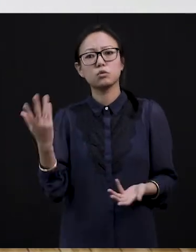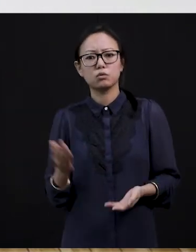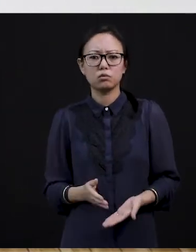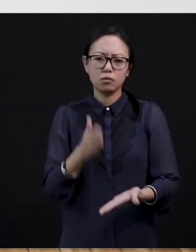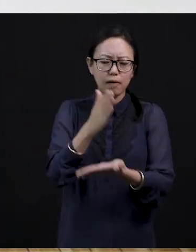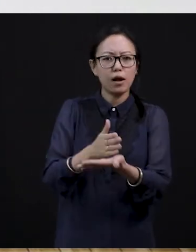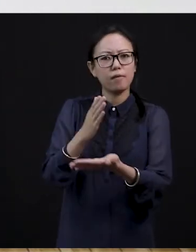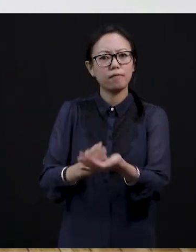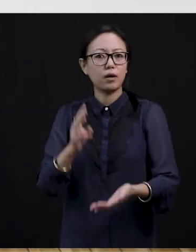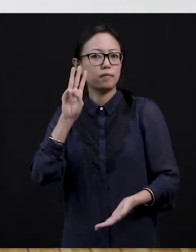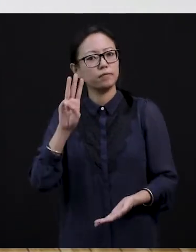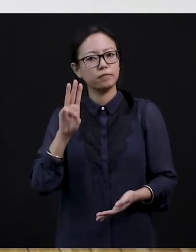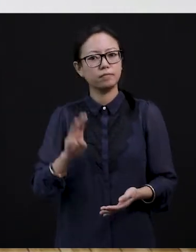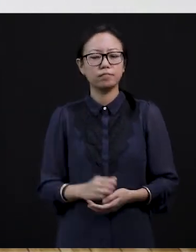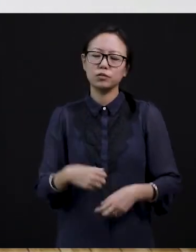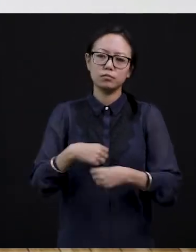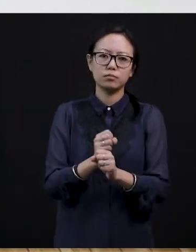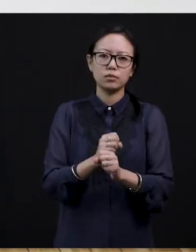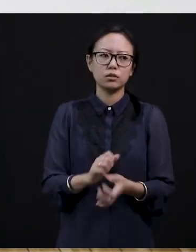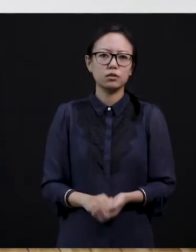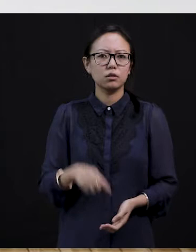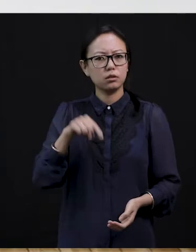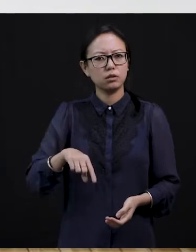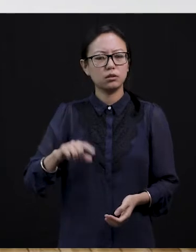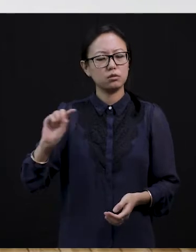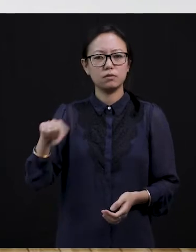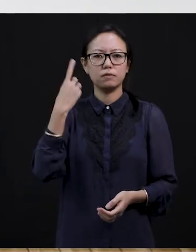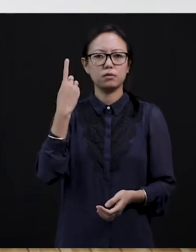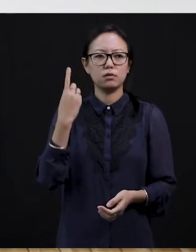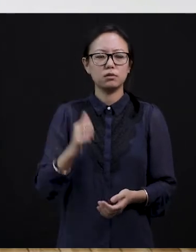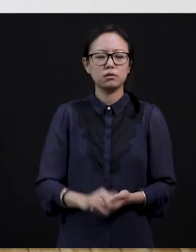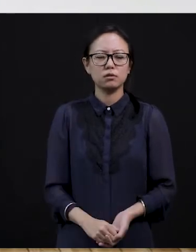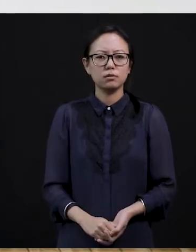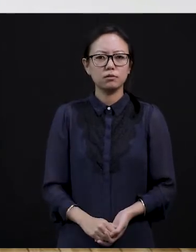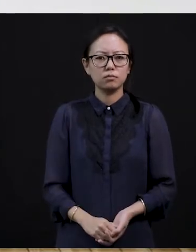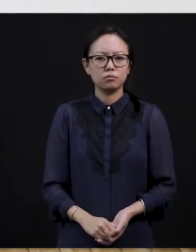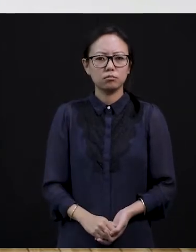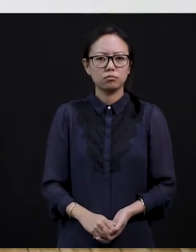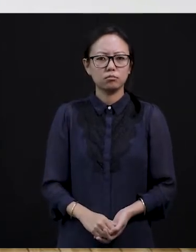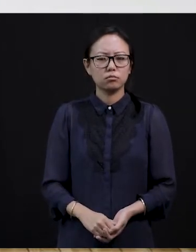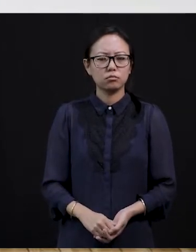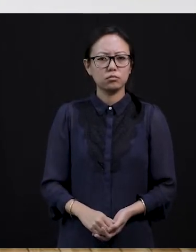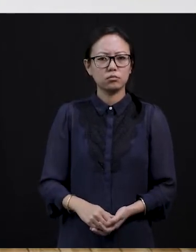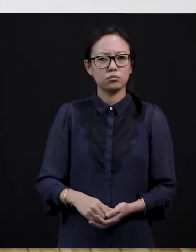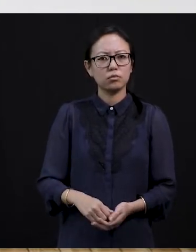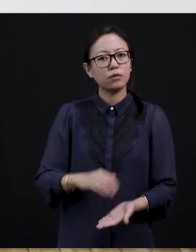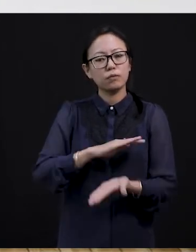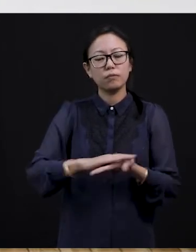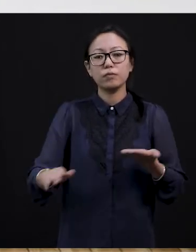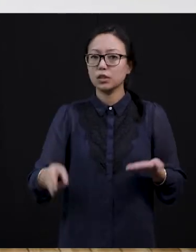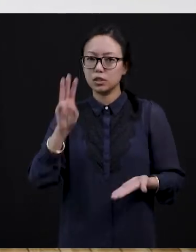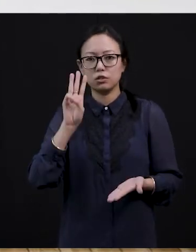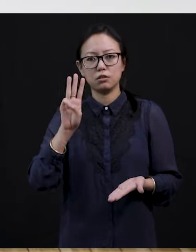to be your first part of learning session, and we are going to complete it in the third part.